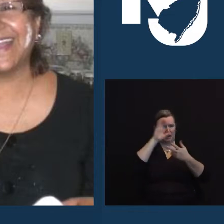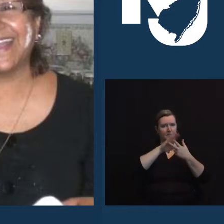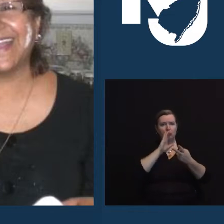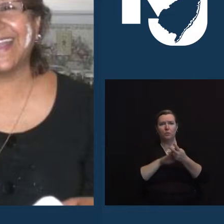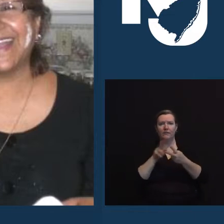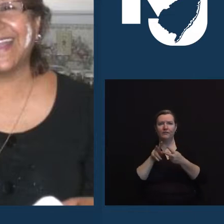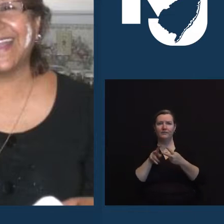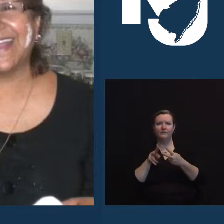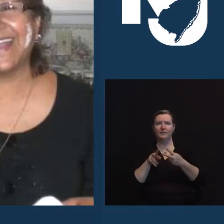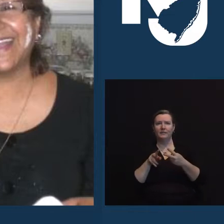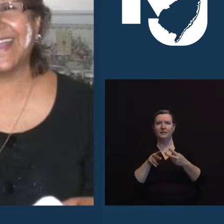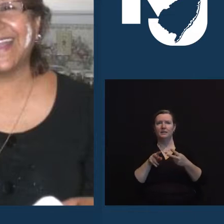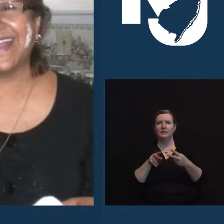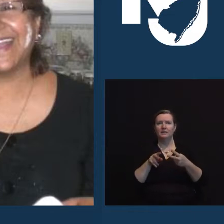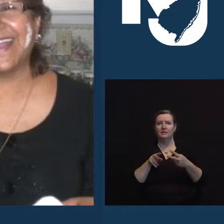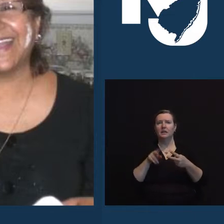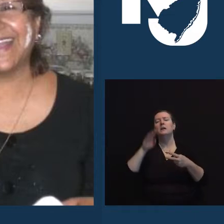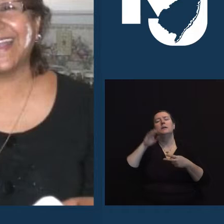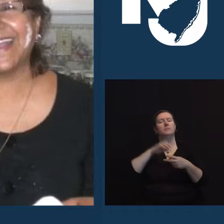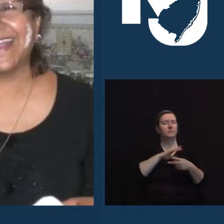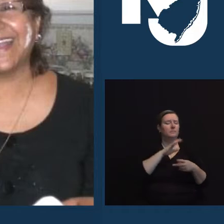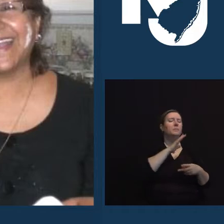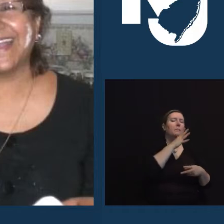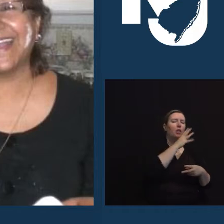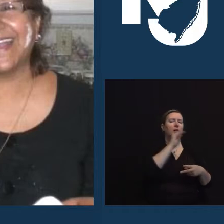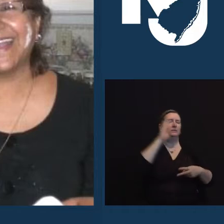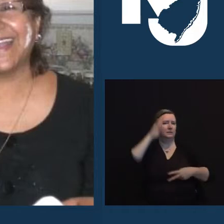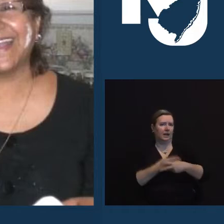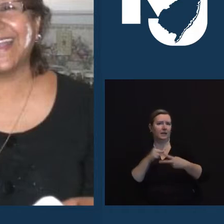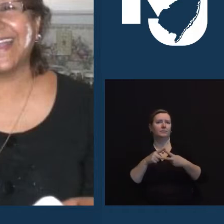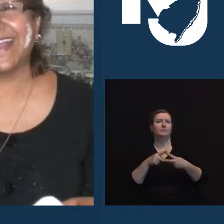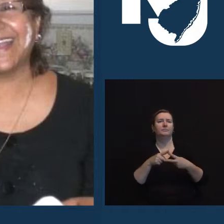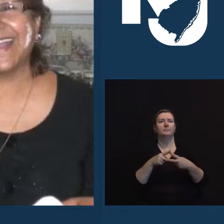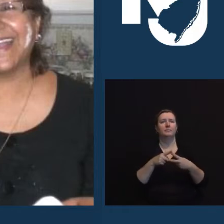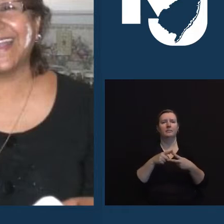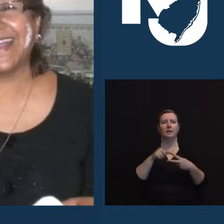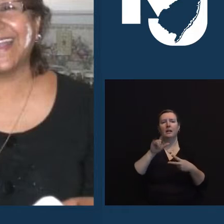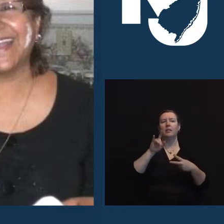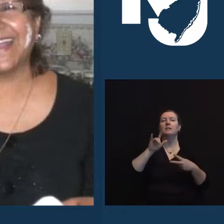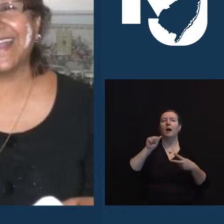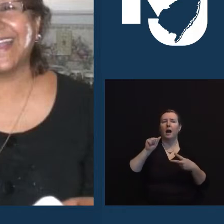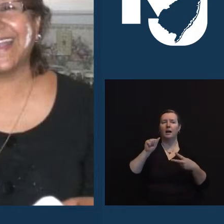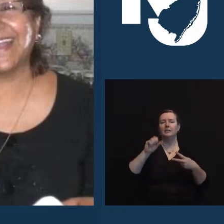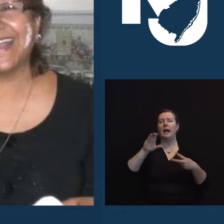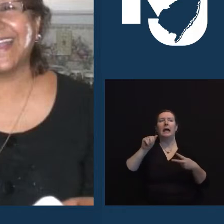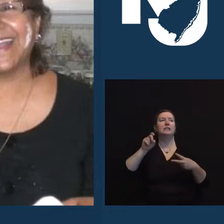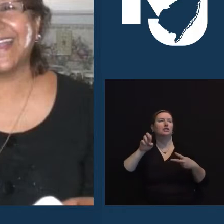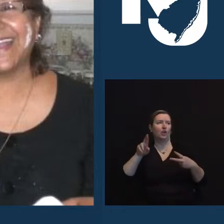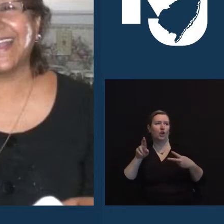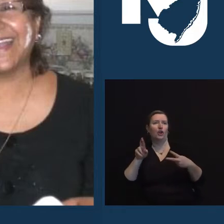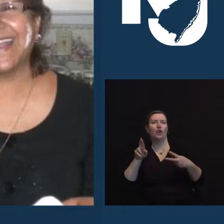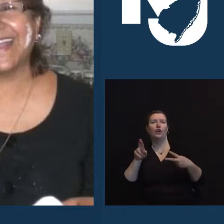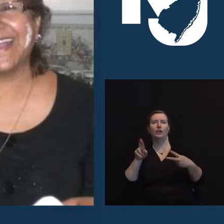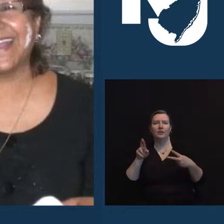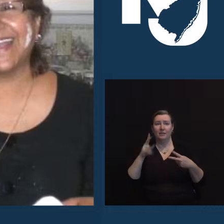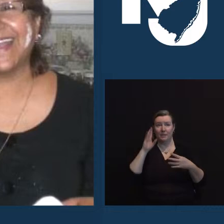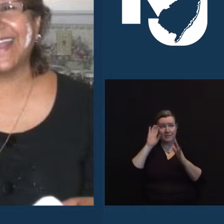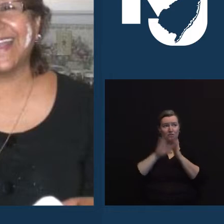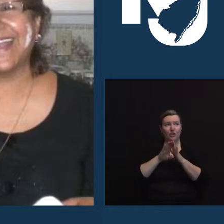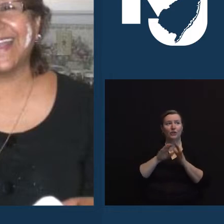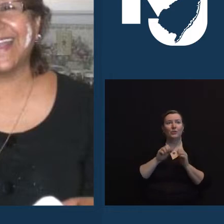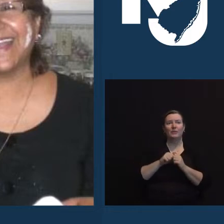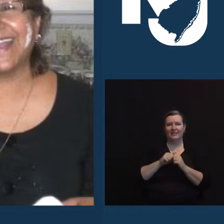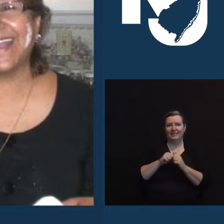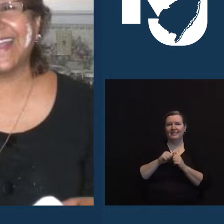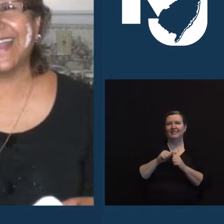Cesar Pareda. That's, I believe, Liliana and her husband, Cesar, who is retired, and that's their grandson, but